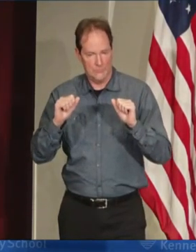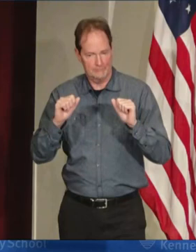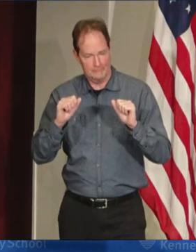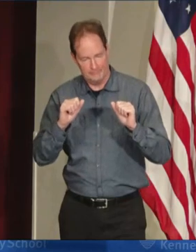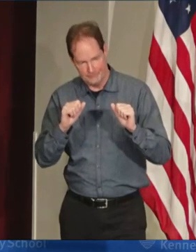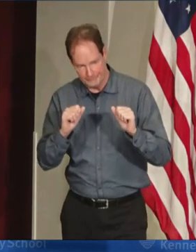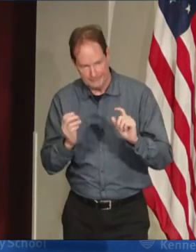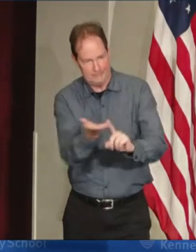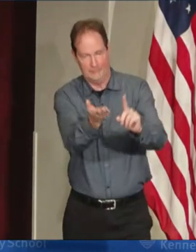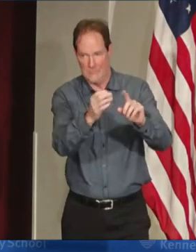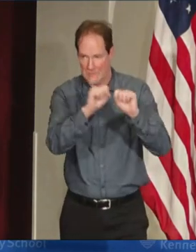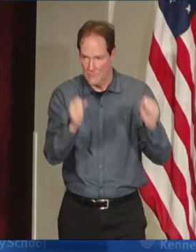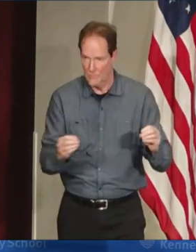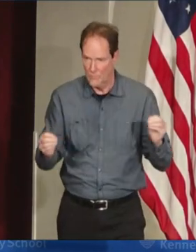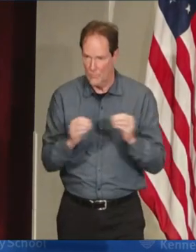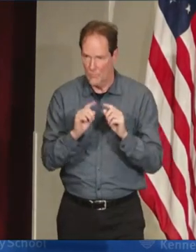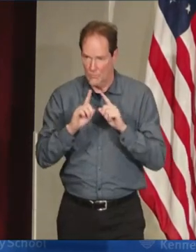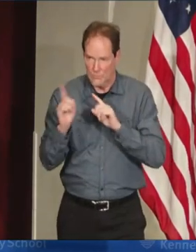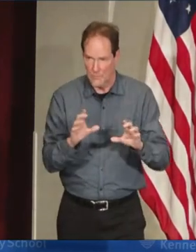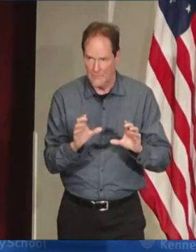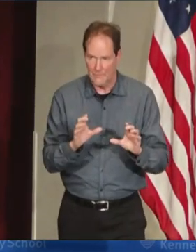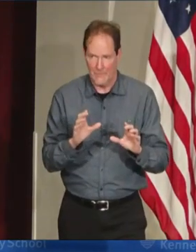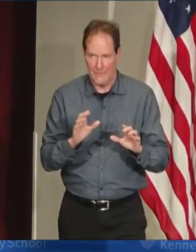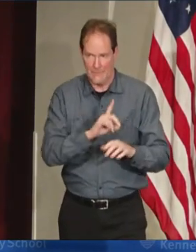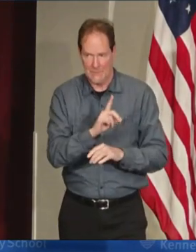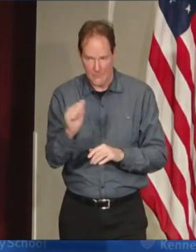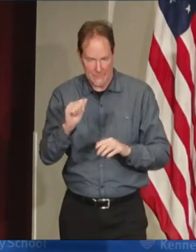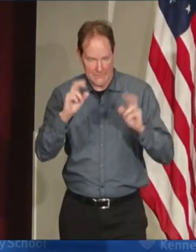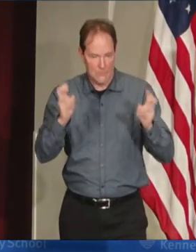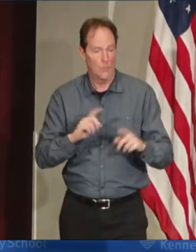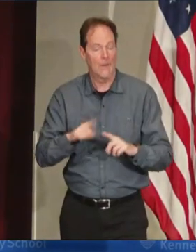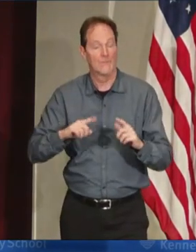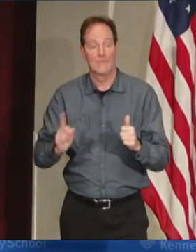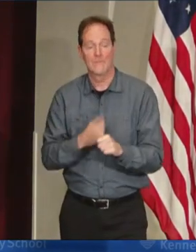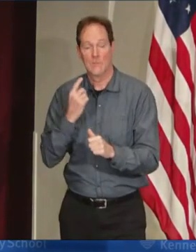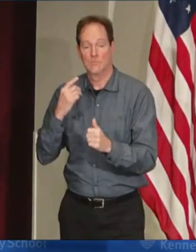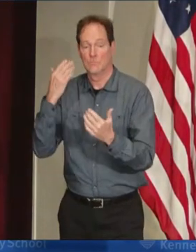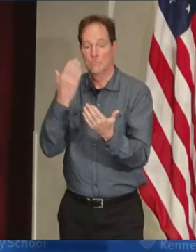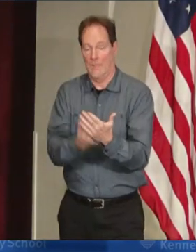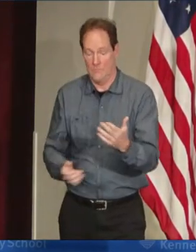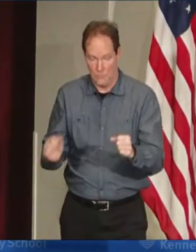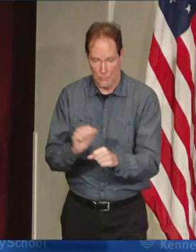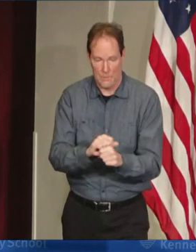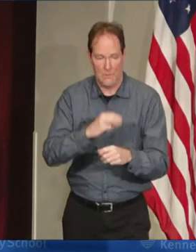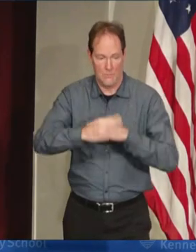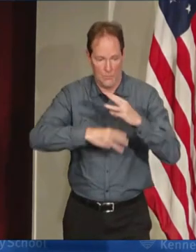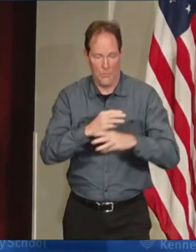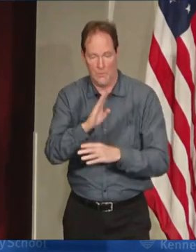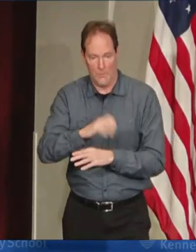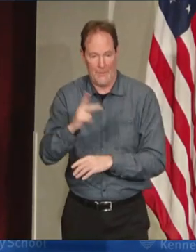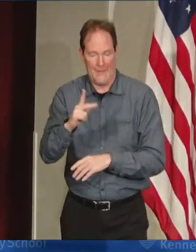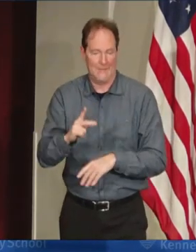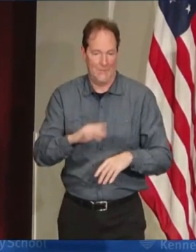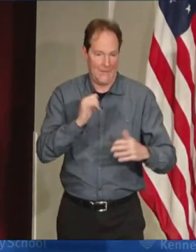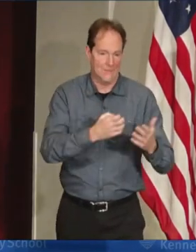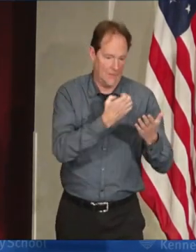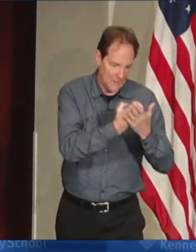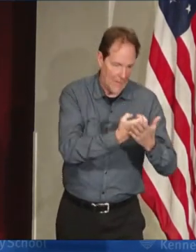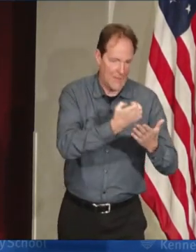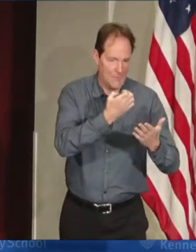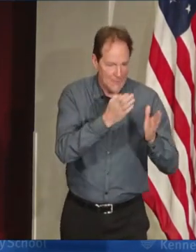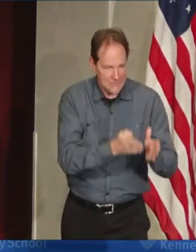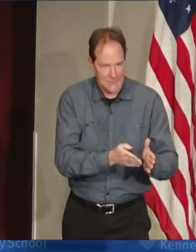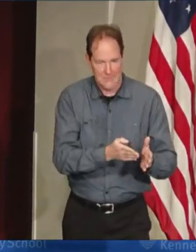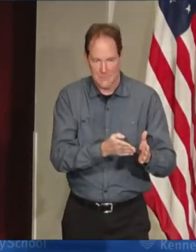on disability issues. So when I first came to the bank, you know, the bank is economists, economists,